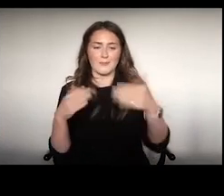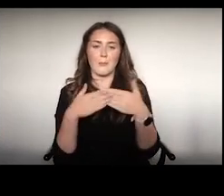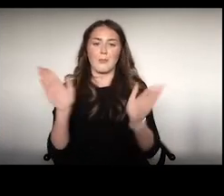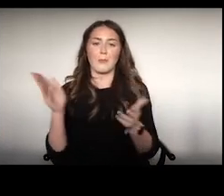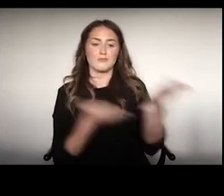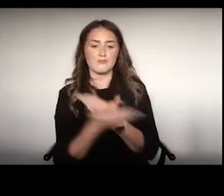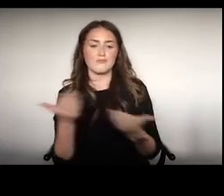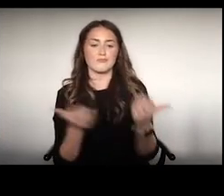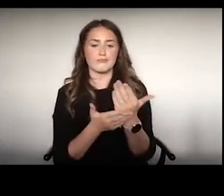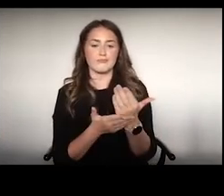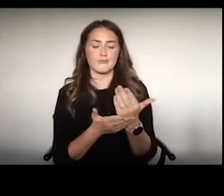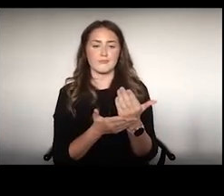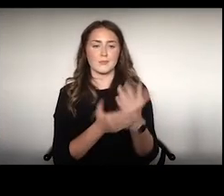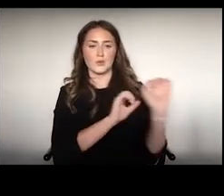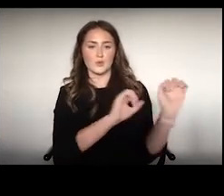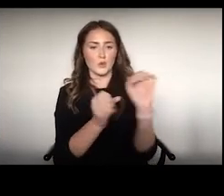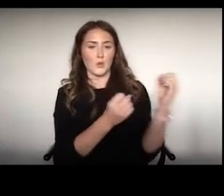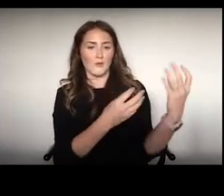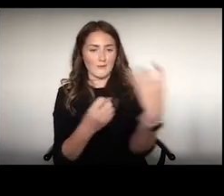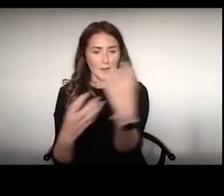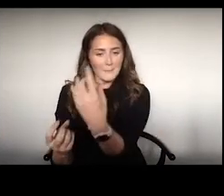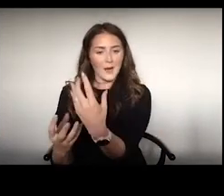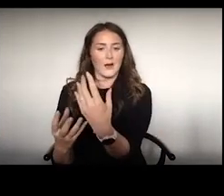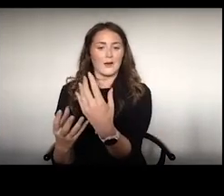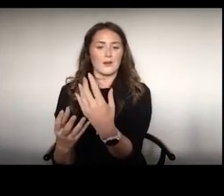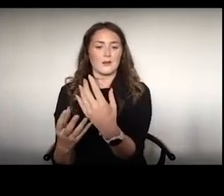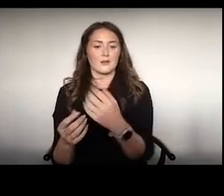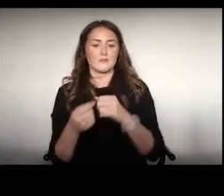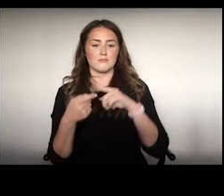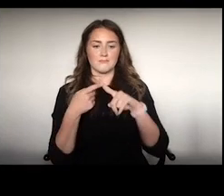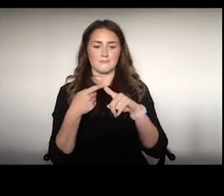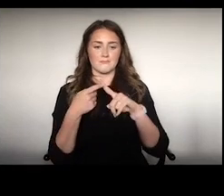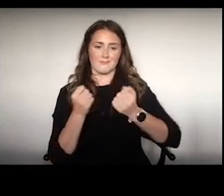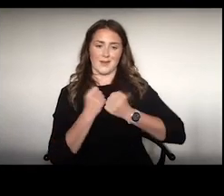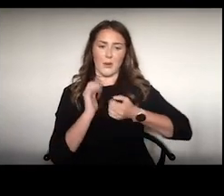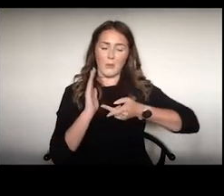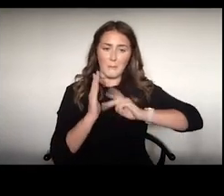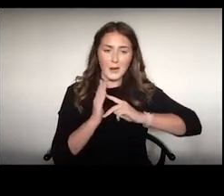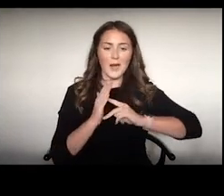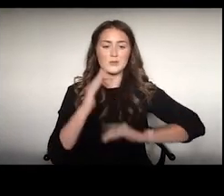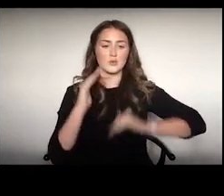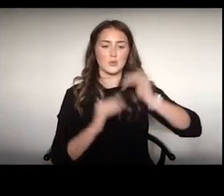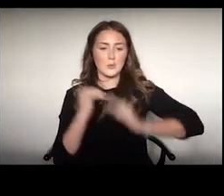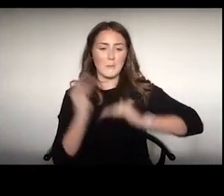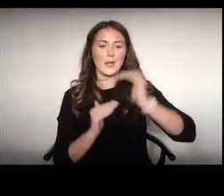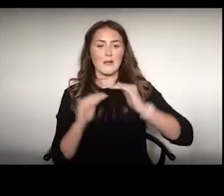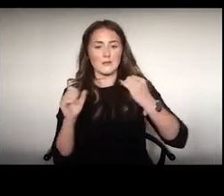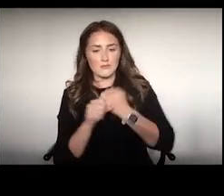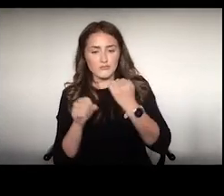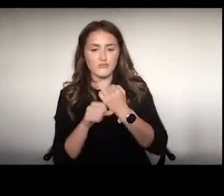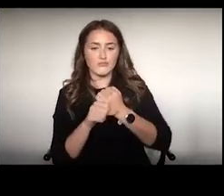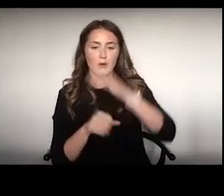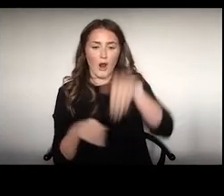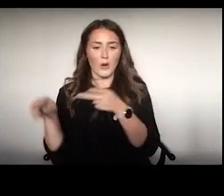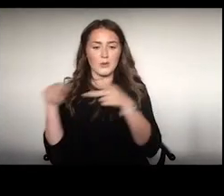feedback, and as part of the process, we are holding this further round of public consultation to seek your views on